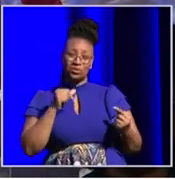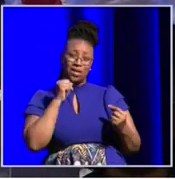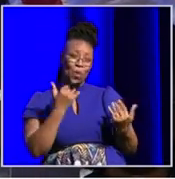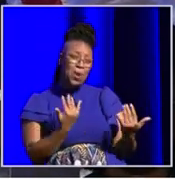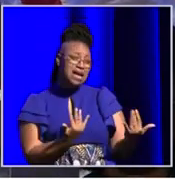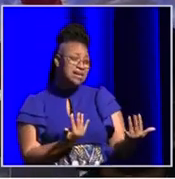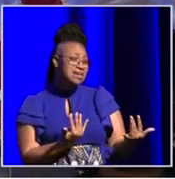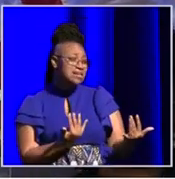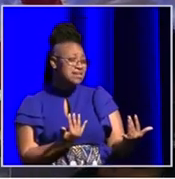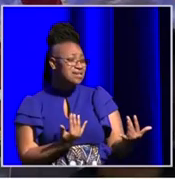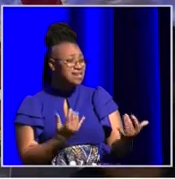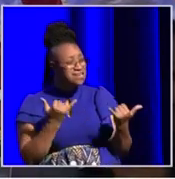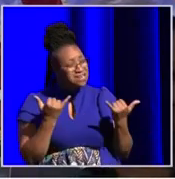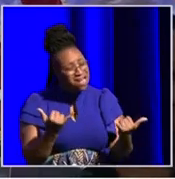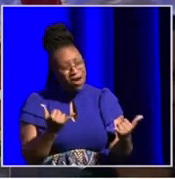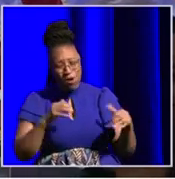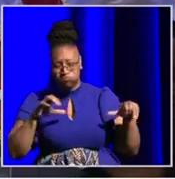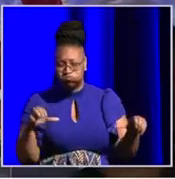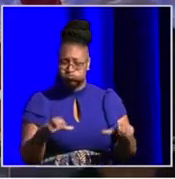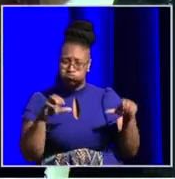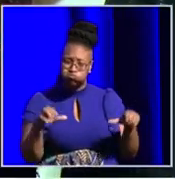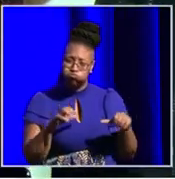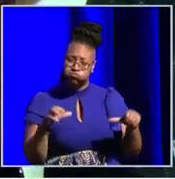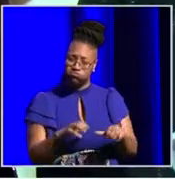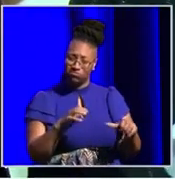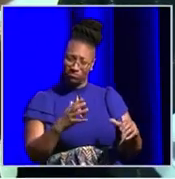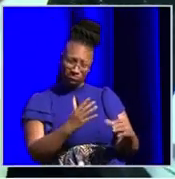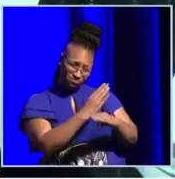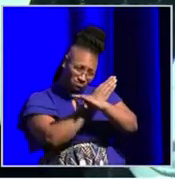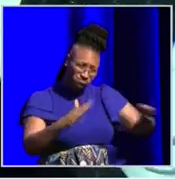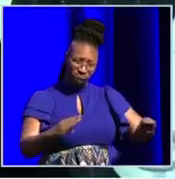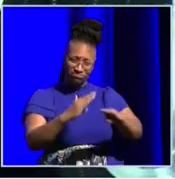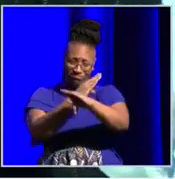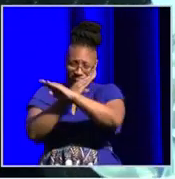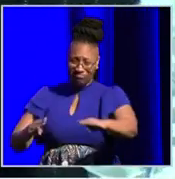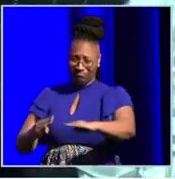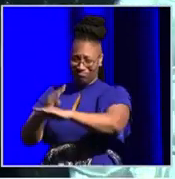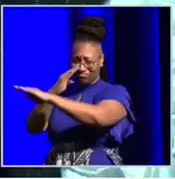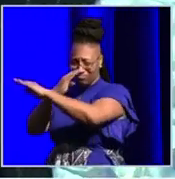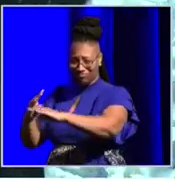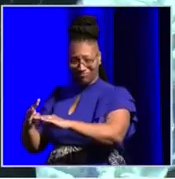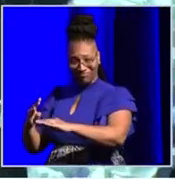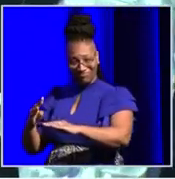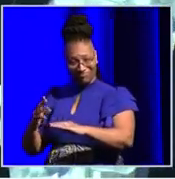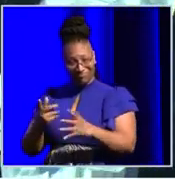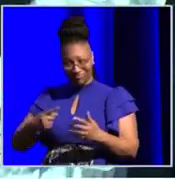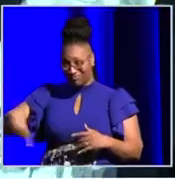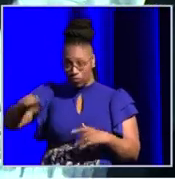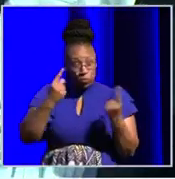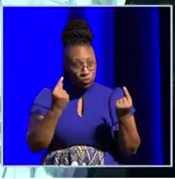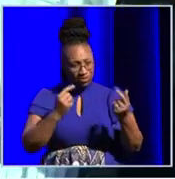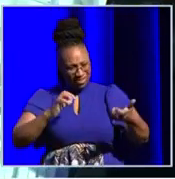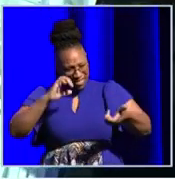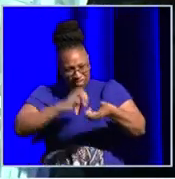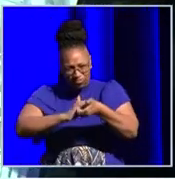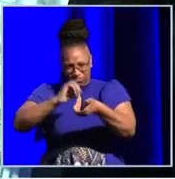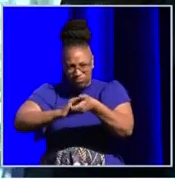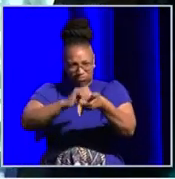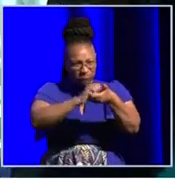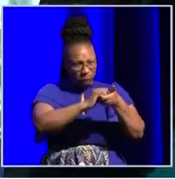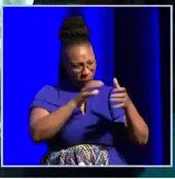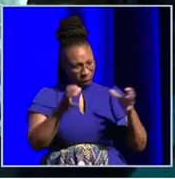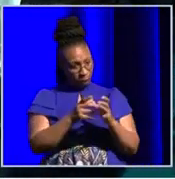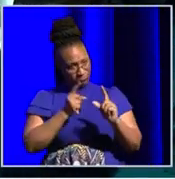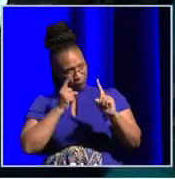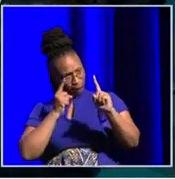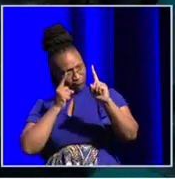anything, my election proves that people from different walks of life can unite to achieve a common goal. It proves that we're connected by similar hopes